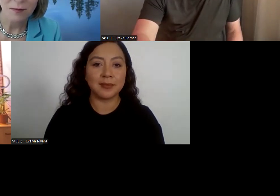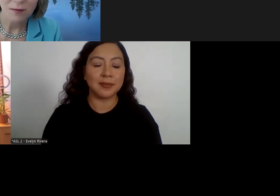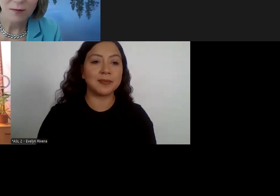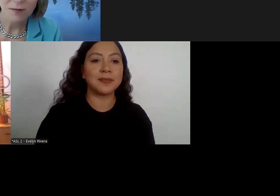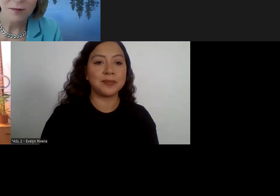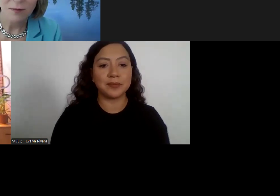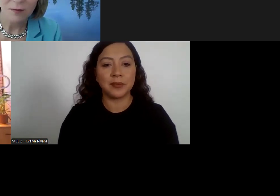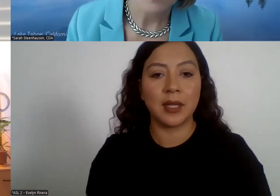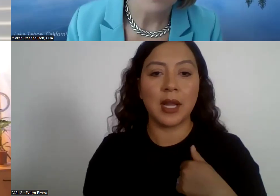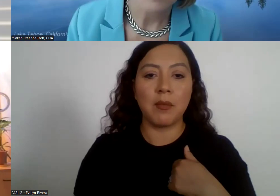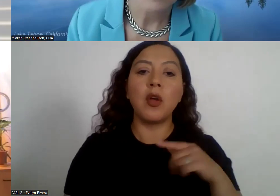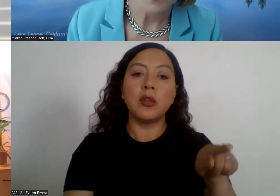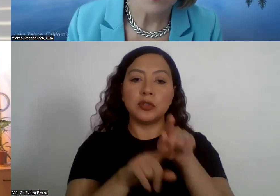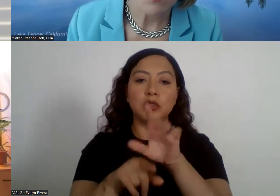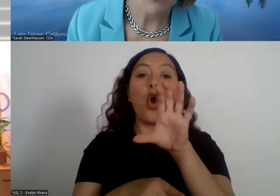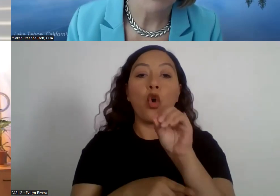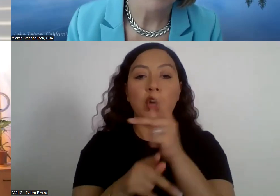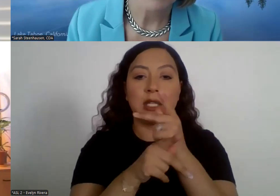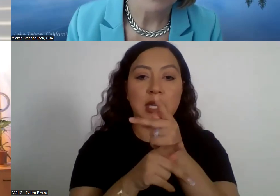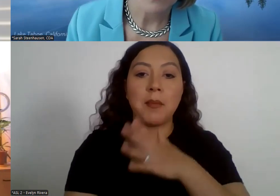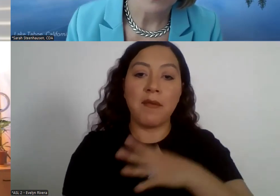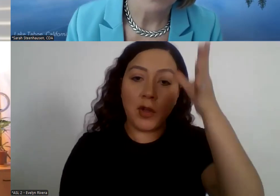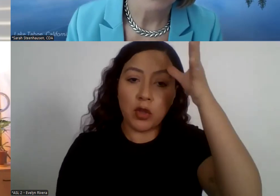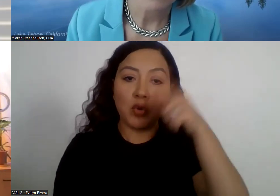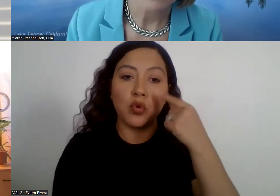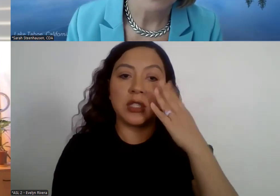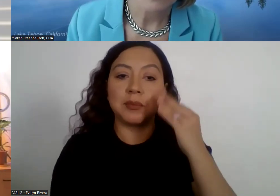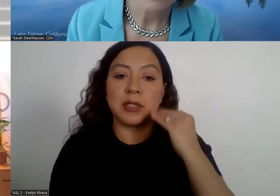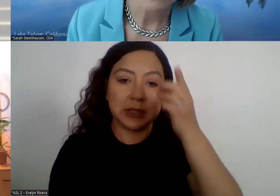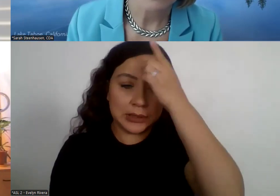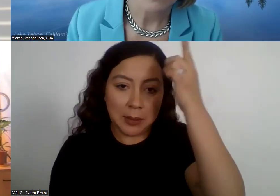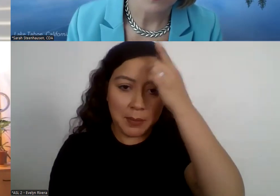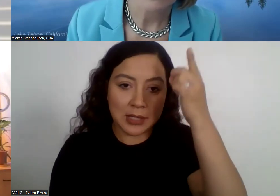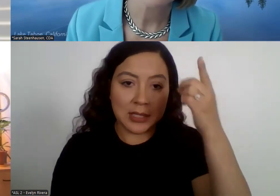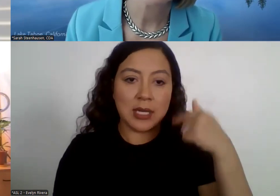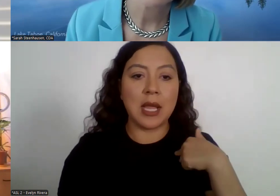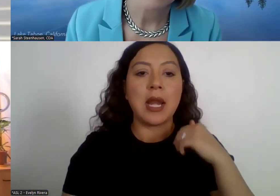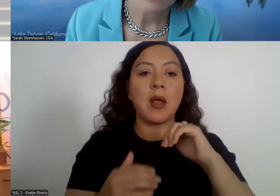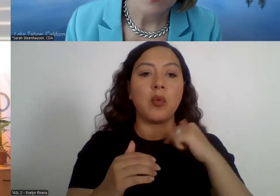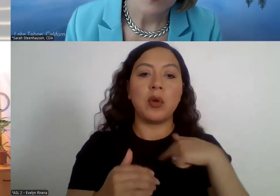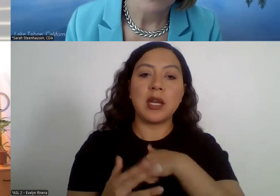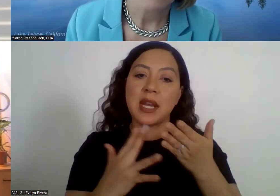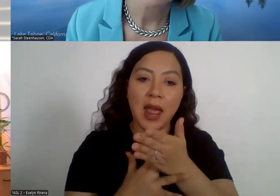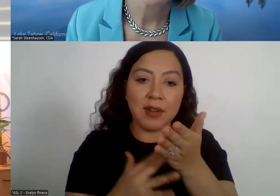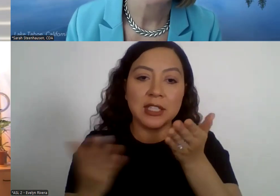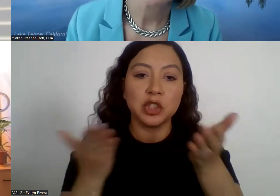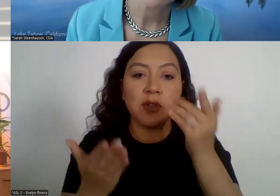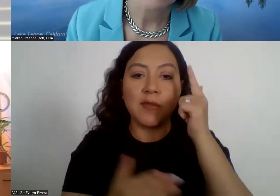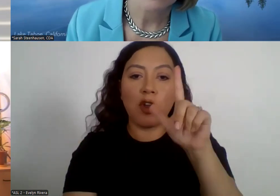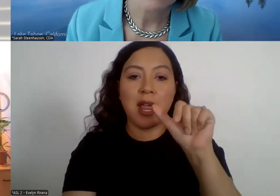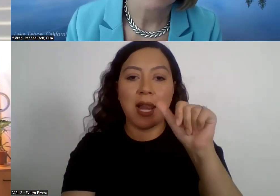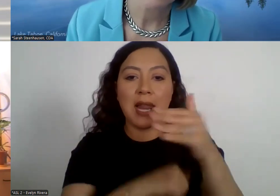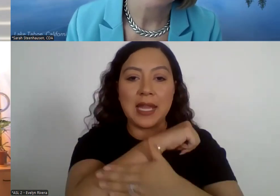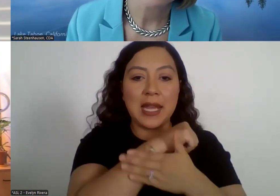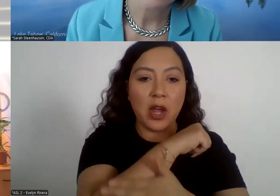am learning to navigate the services in Los Angeles County about how I'm getting support, but also how other Black and Brown people get support